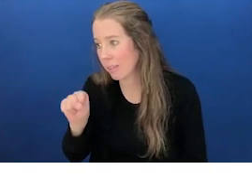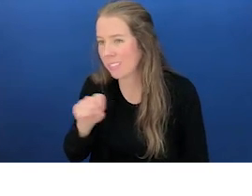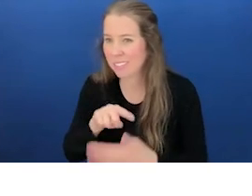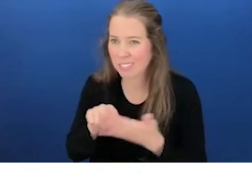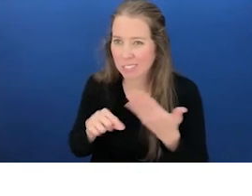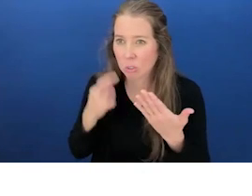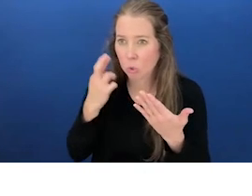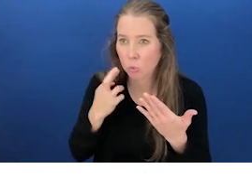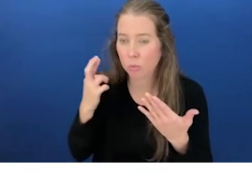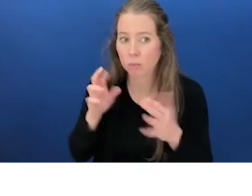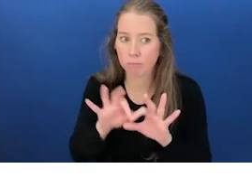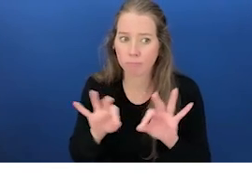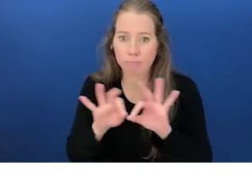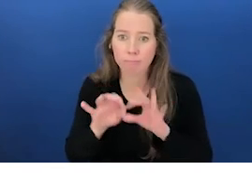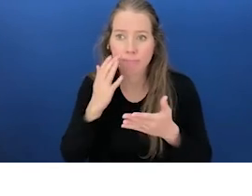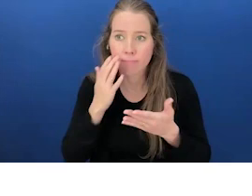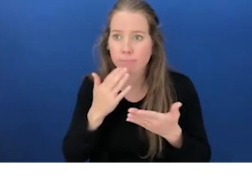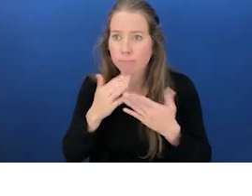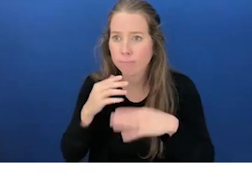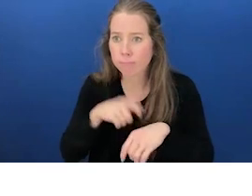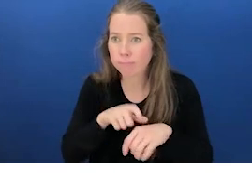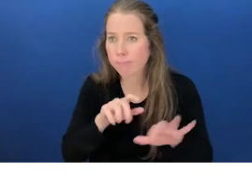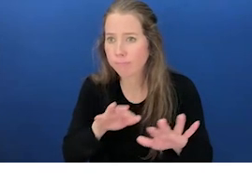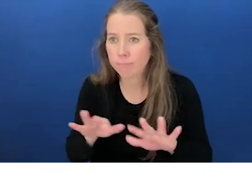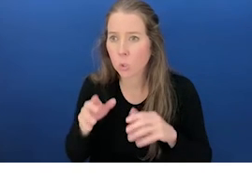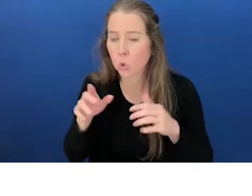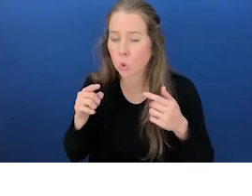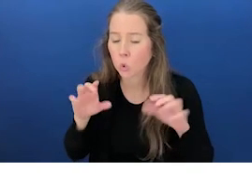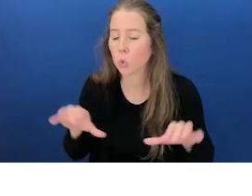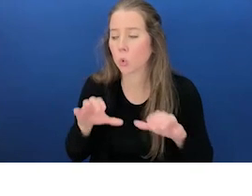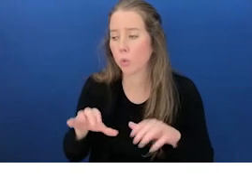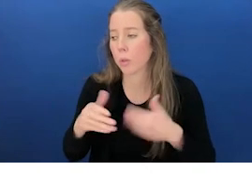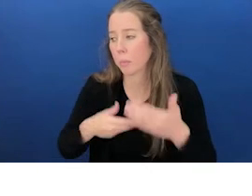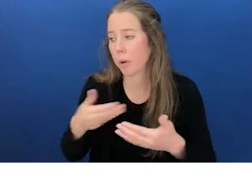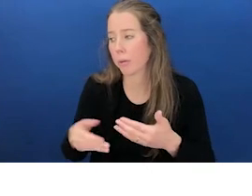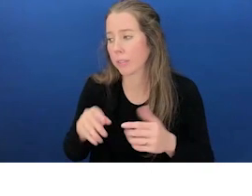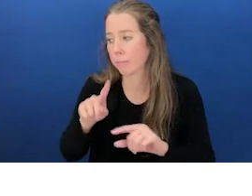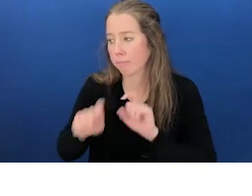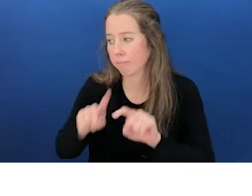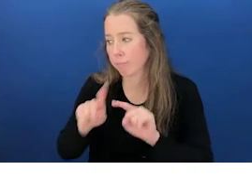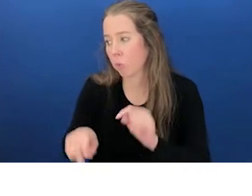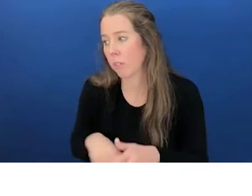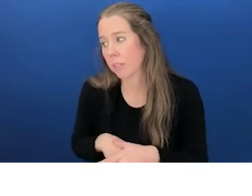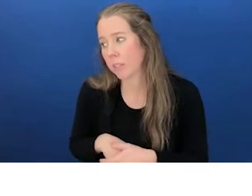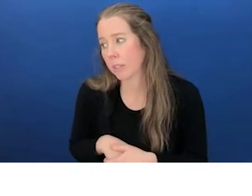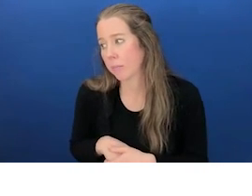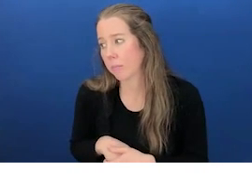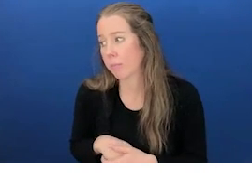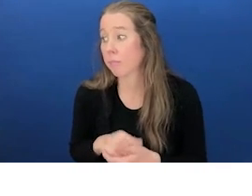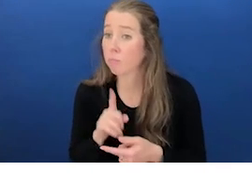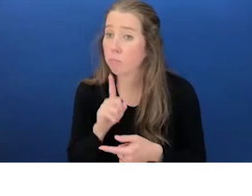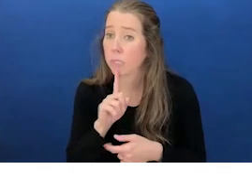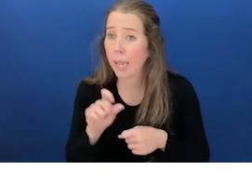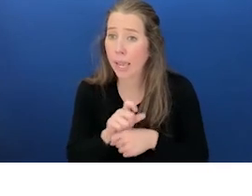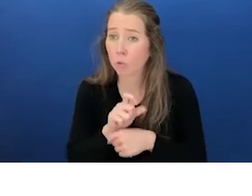when good times of the year of when to do the progress surveys. So actual